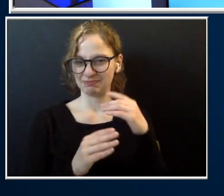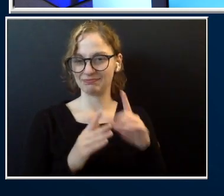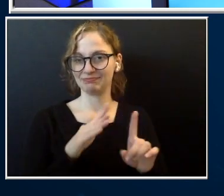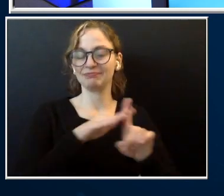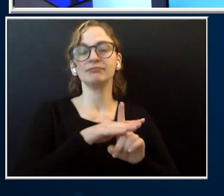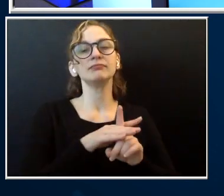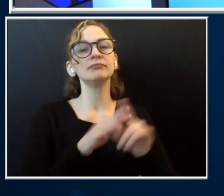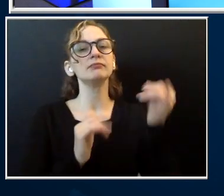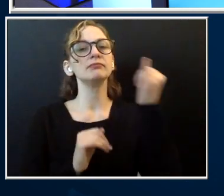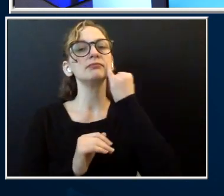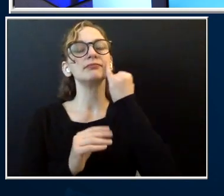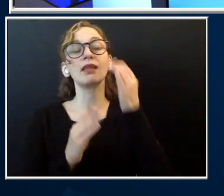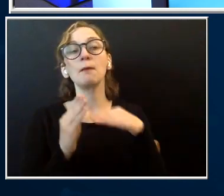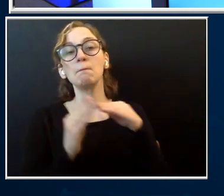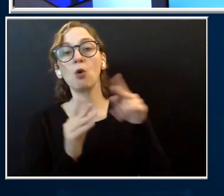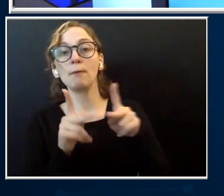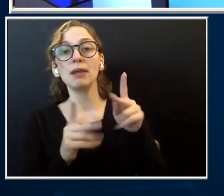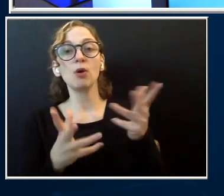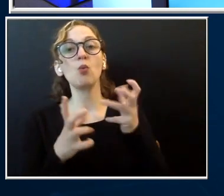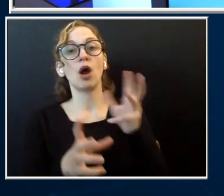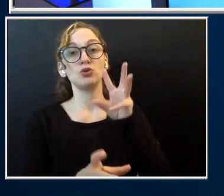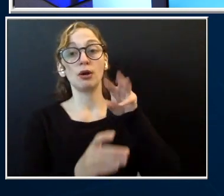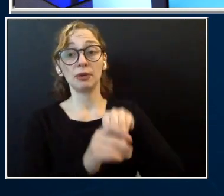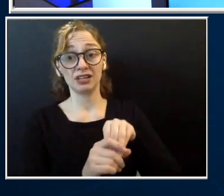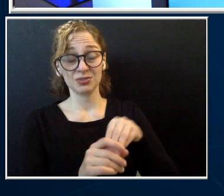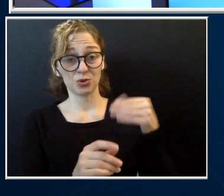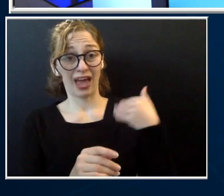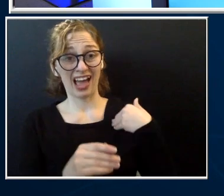to participate? Is there a cutoff?